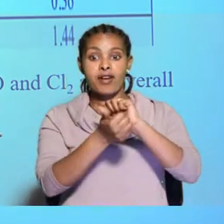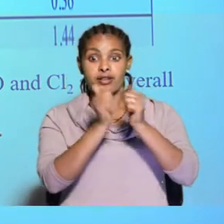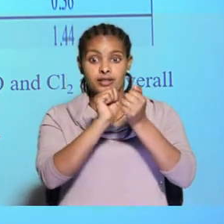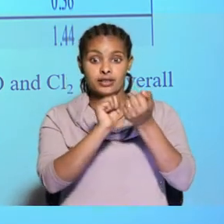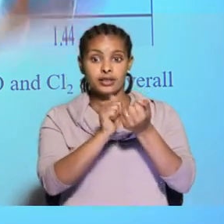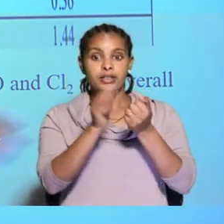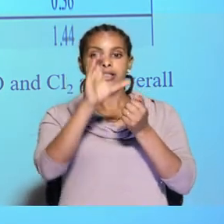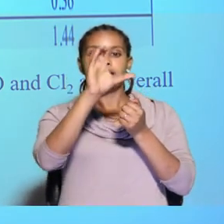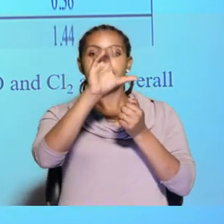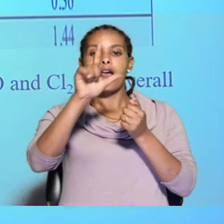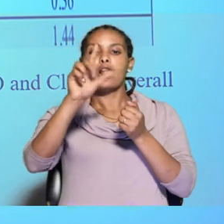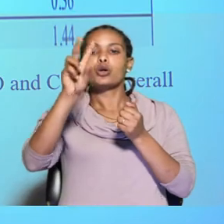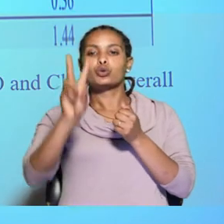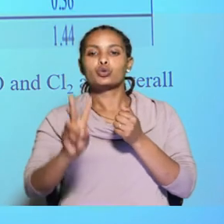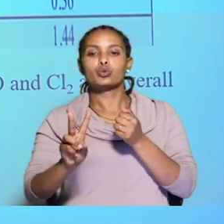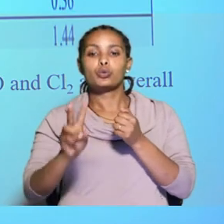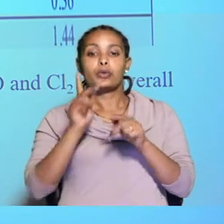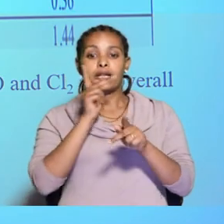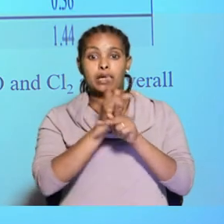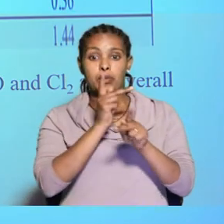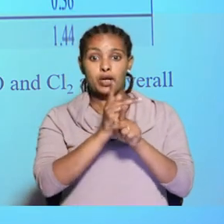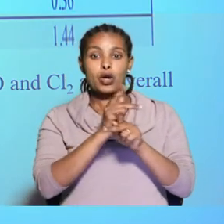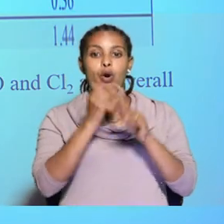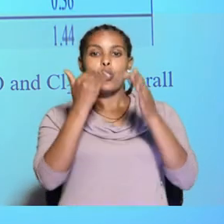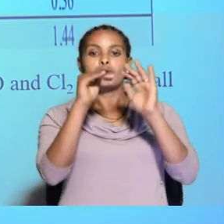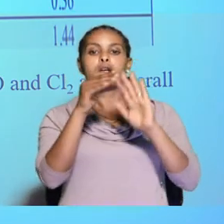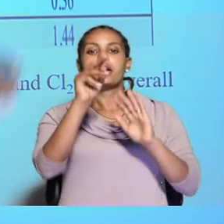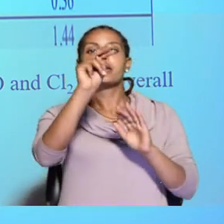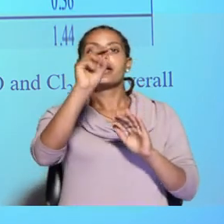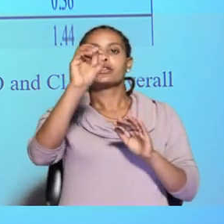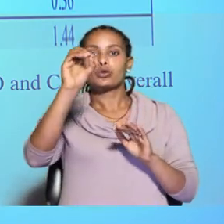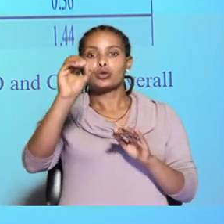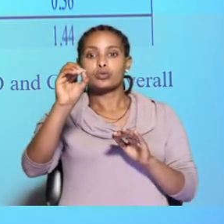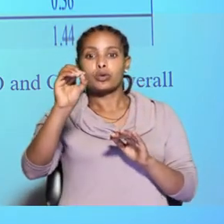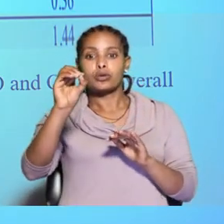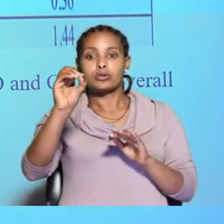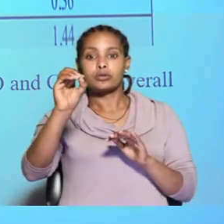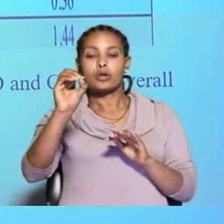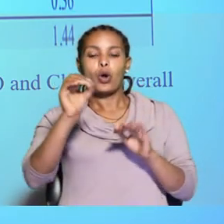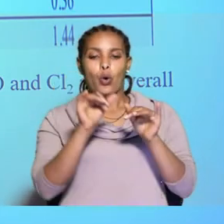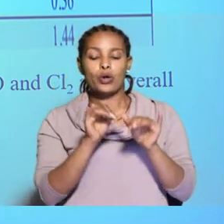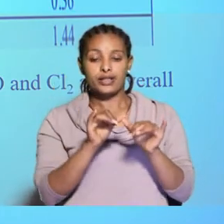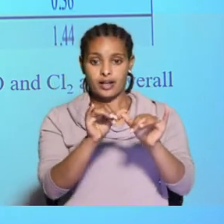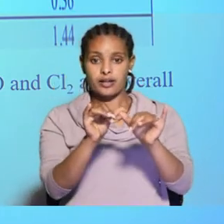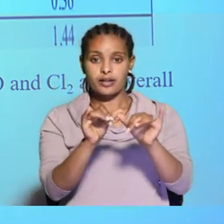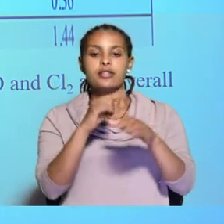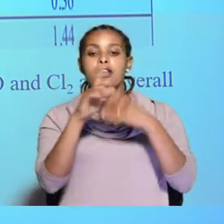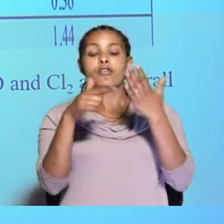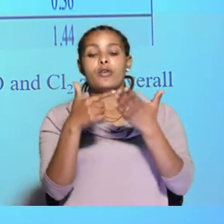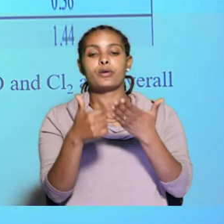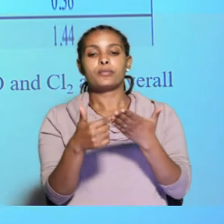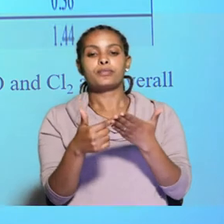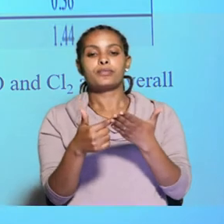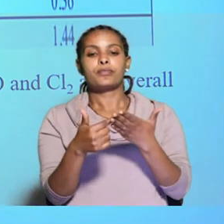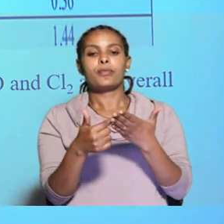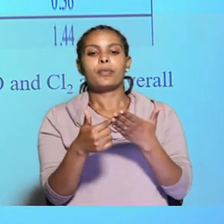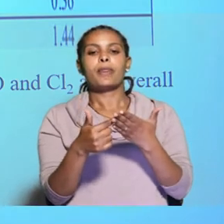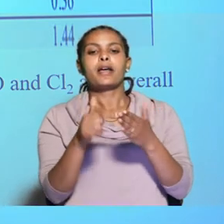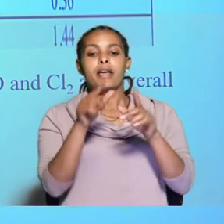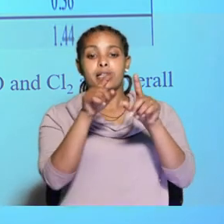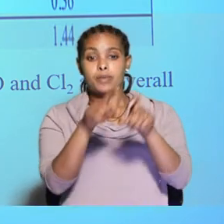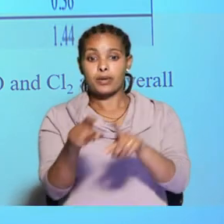of c l two while keeping concentration of nitrogen monoxide constants therefore in